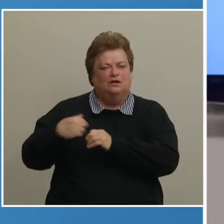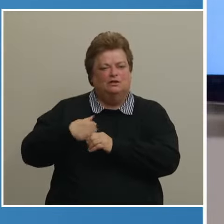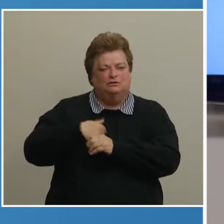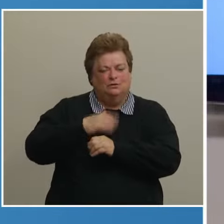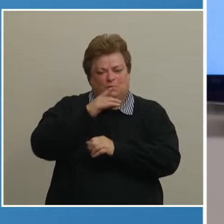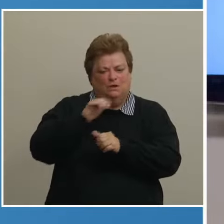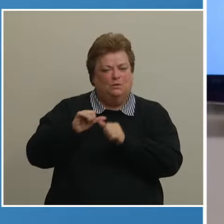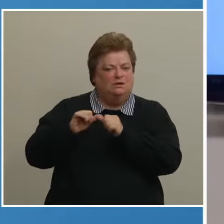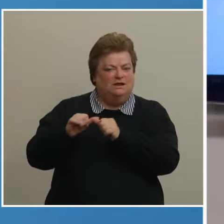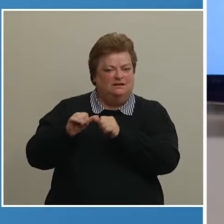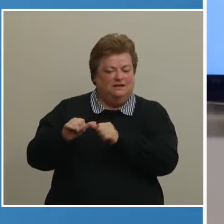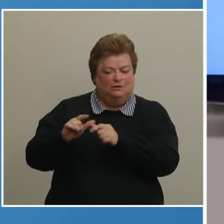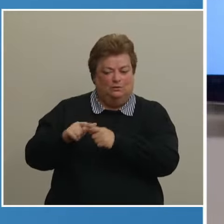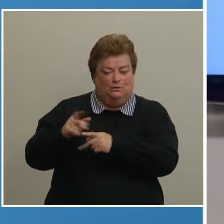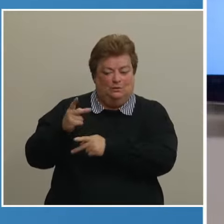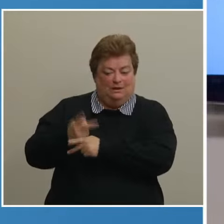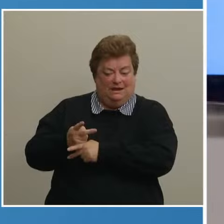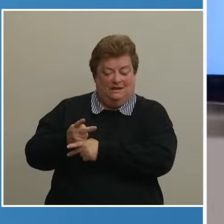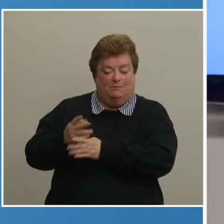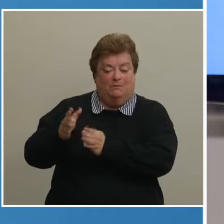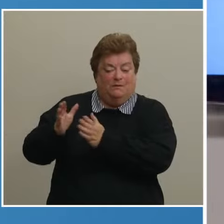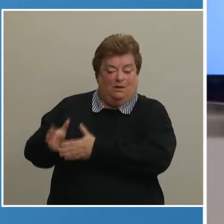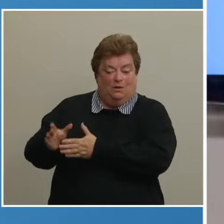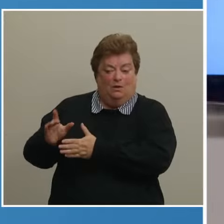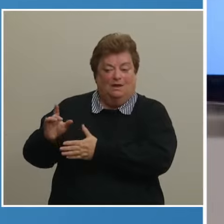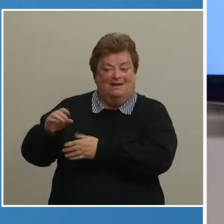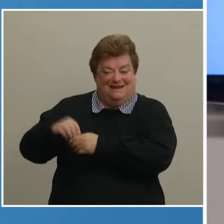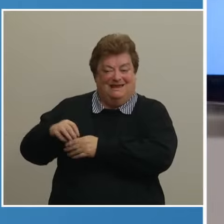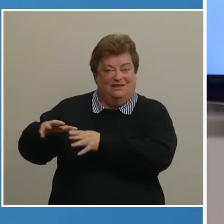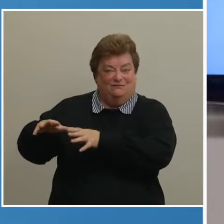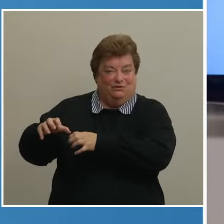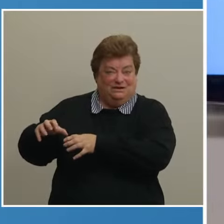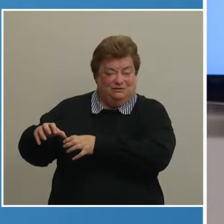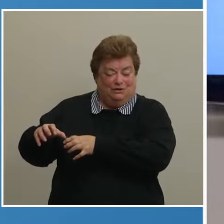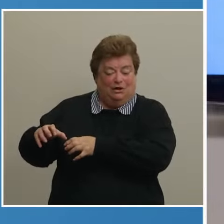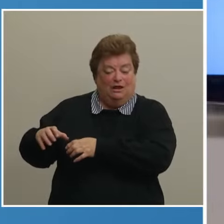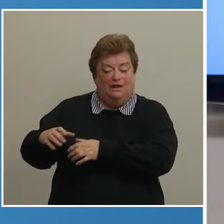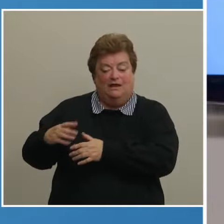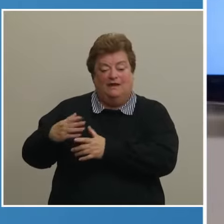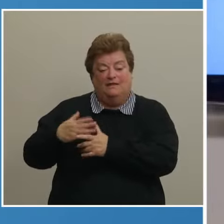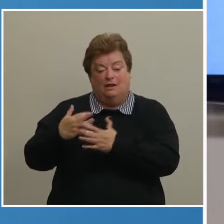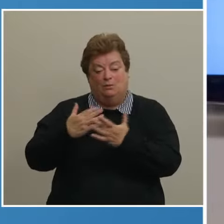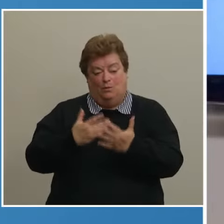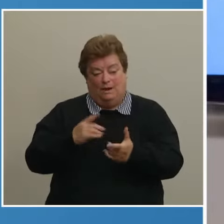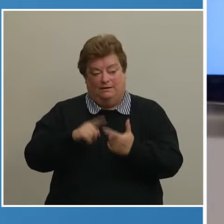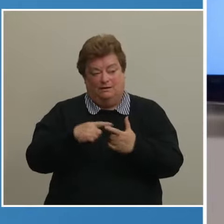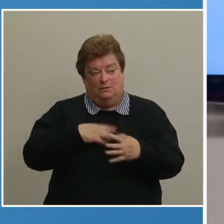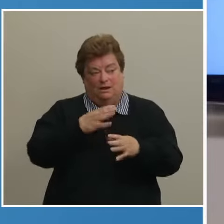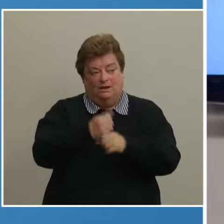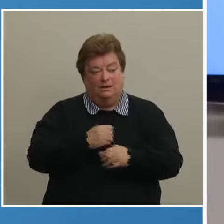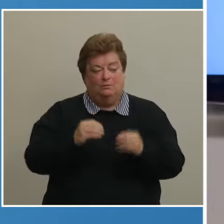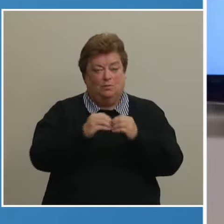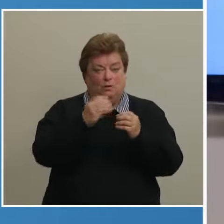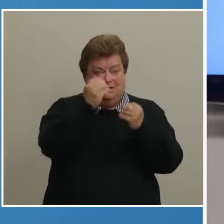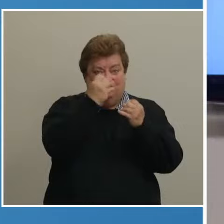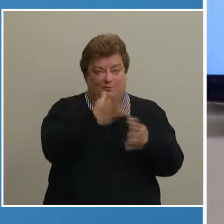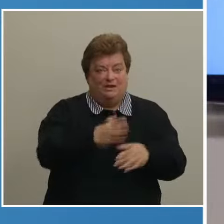just continue to keep those where we have them in the freezer and wait until we get more information.